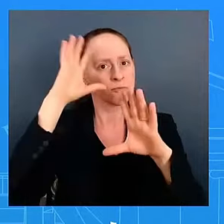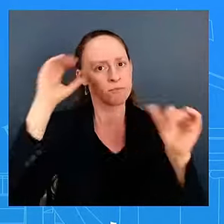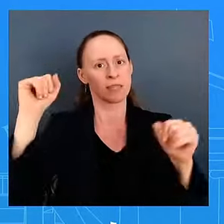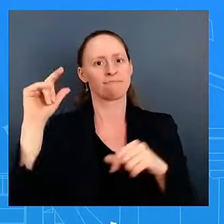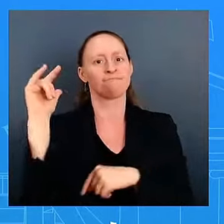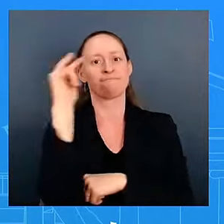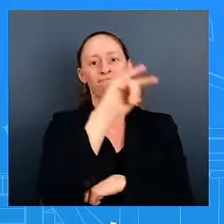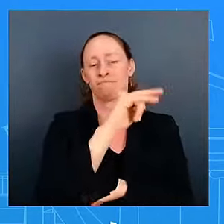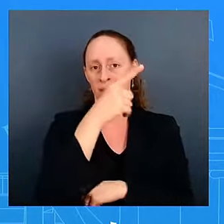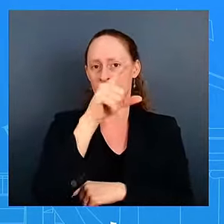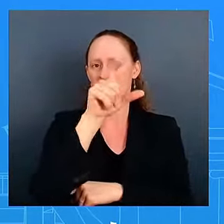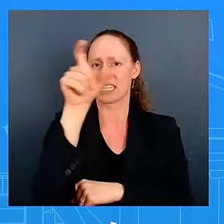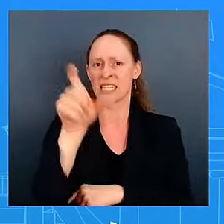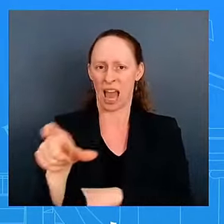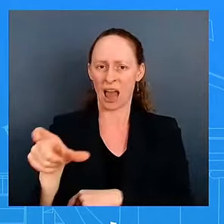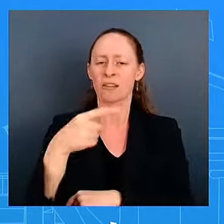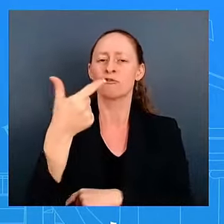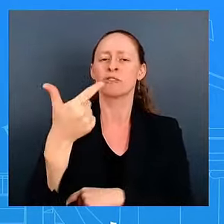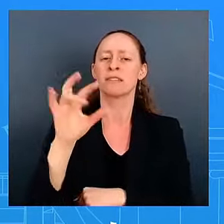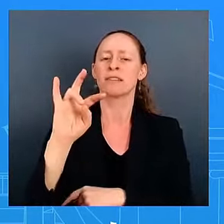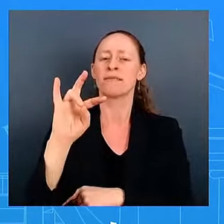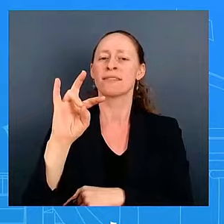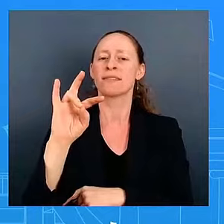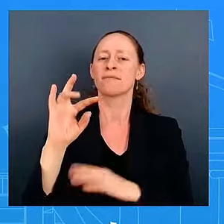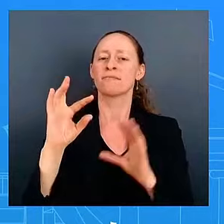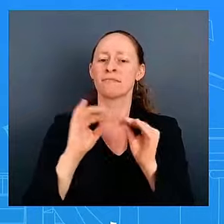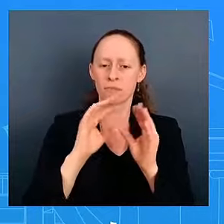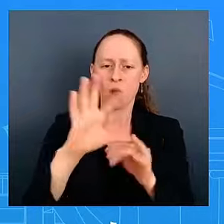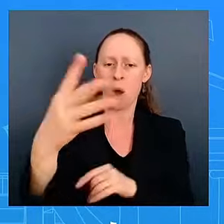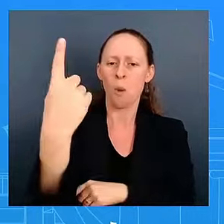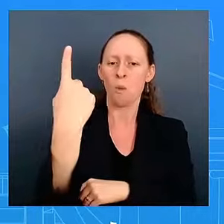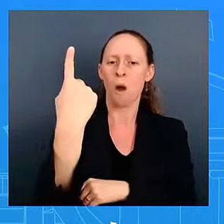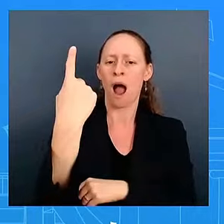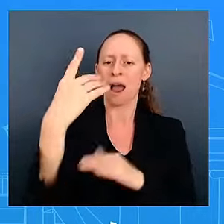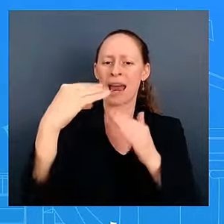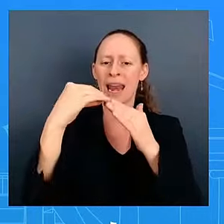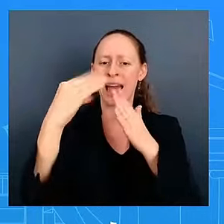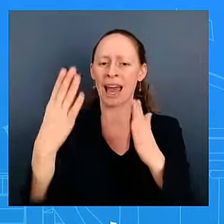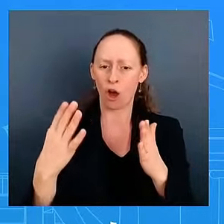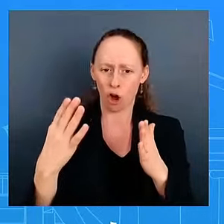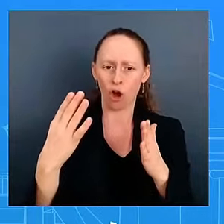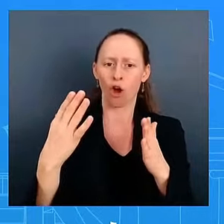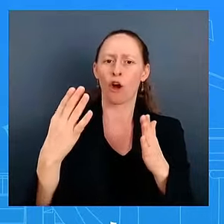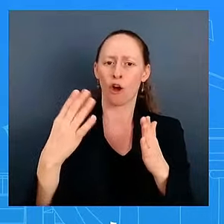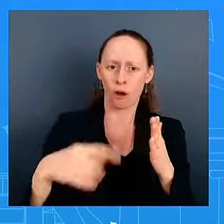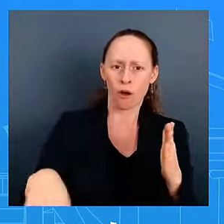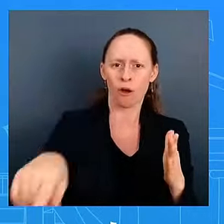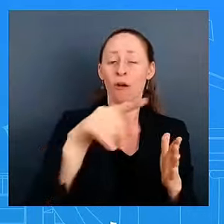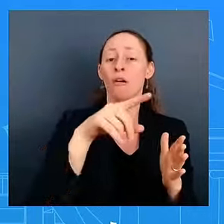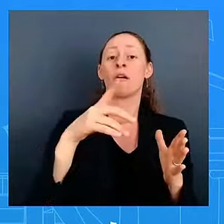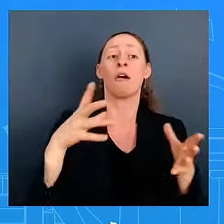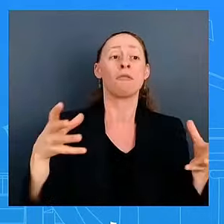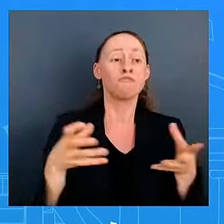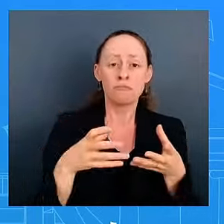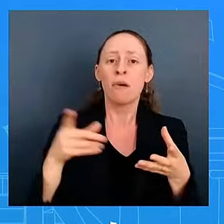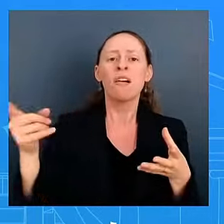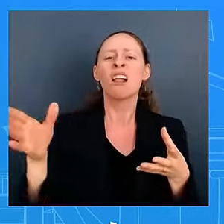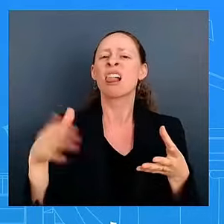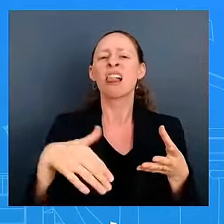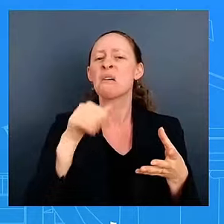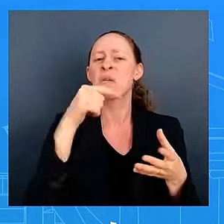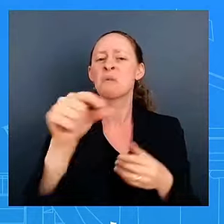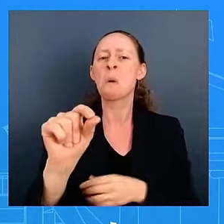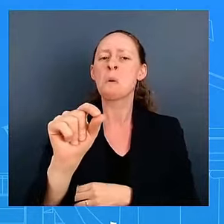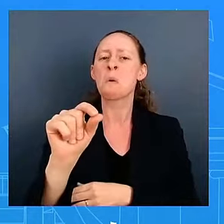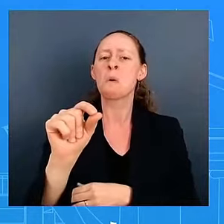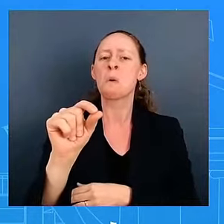leaders' dinner, which was a major event for the summit, and I remember you were asked about it by reporters, and you said, you know, we shouldn't read too much into the fact that